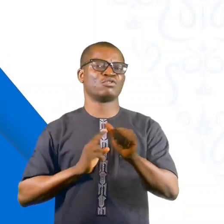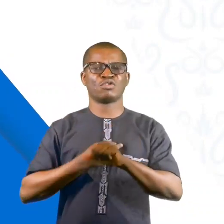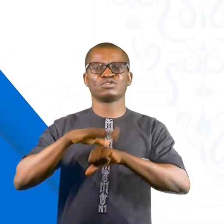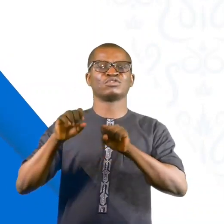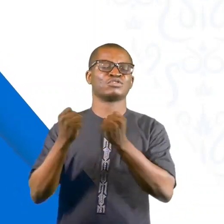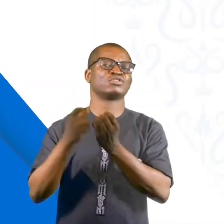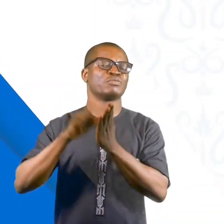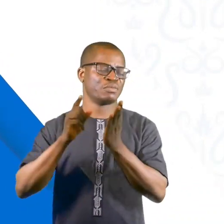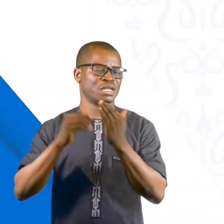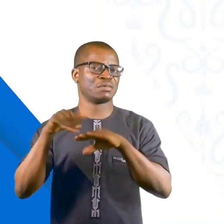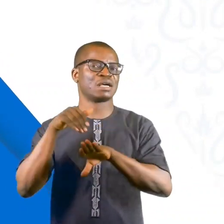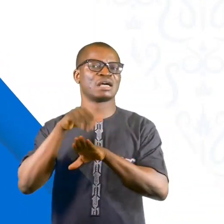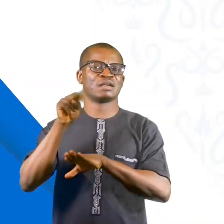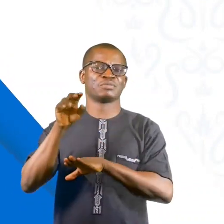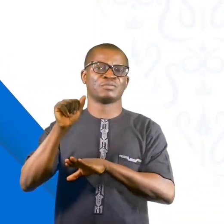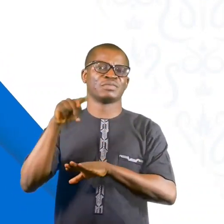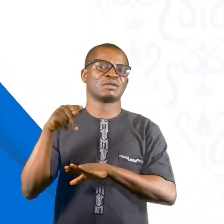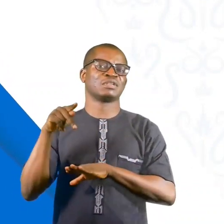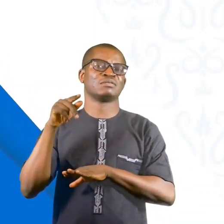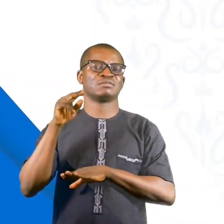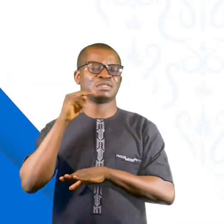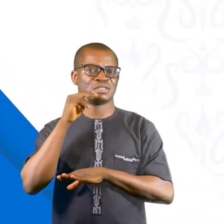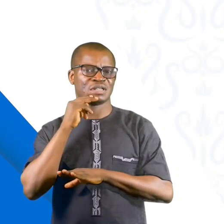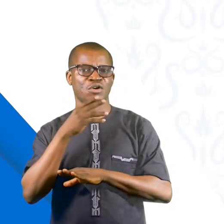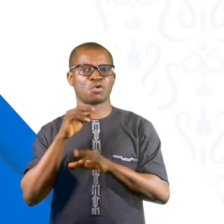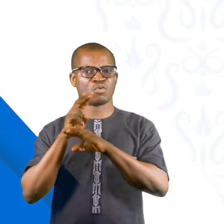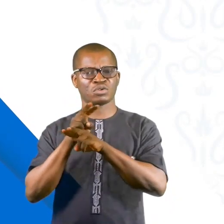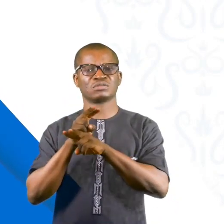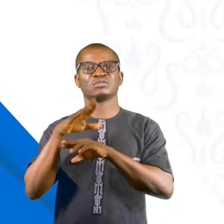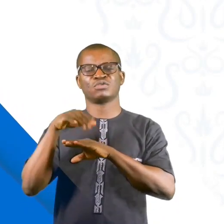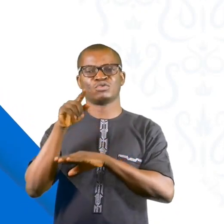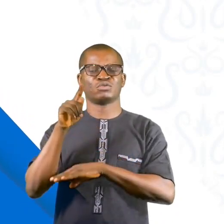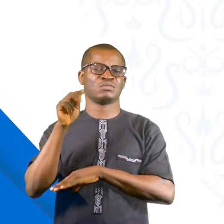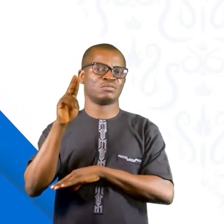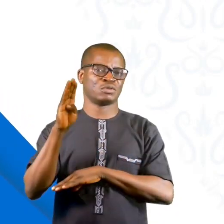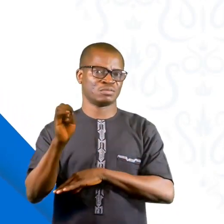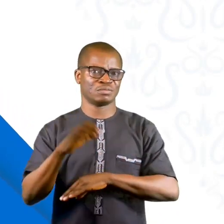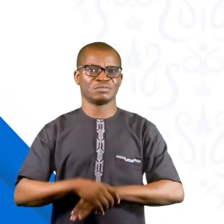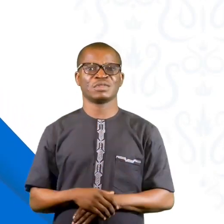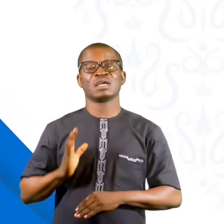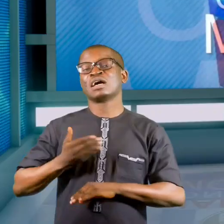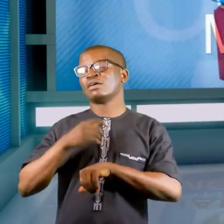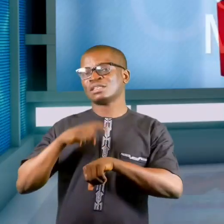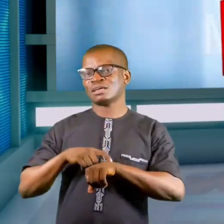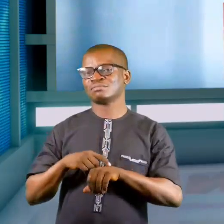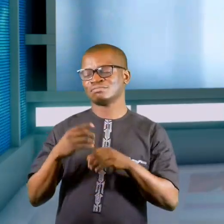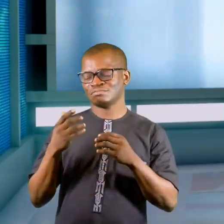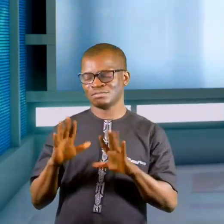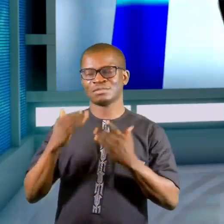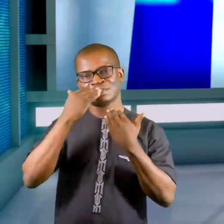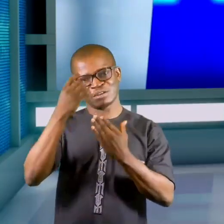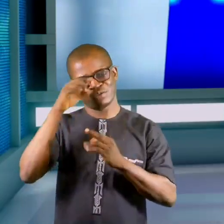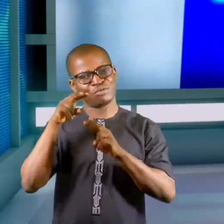www.naptip.gov.ng. Follow us on our social media platforms at NAPTIP Nigeria or watch our videos on YouTube. Our time